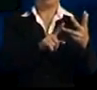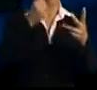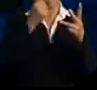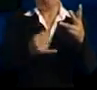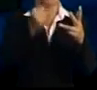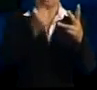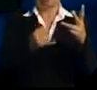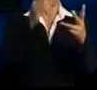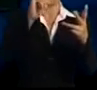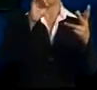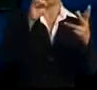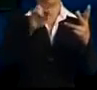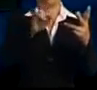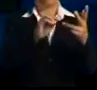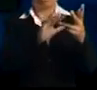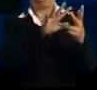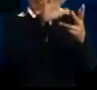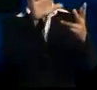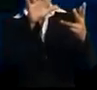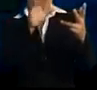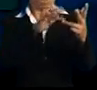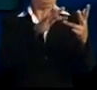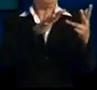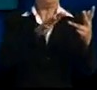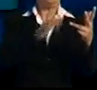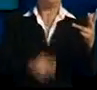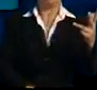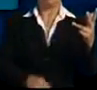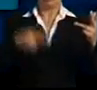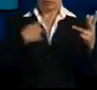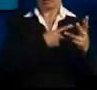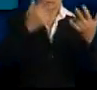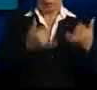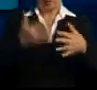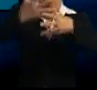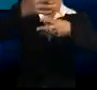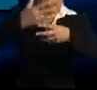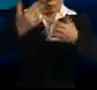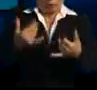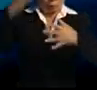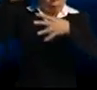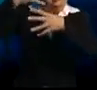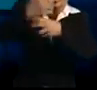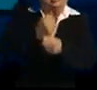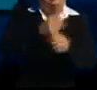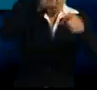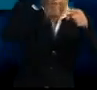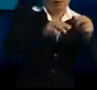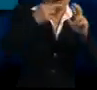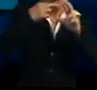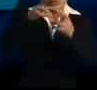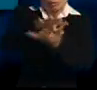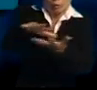and lastly, iron, which glows brightly. We can now conclude that metals react with